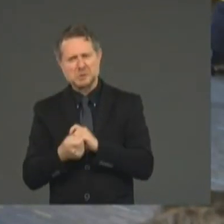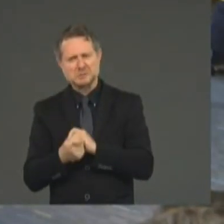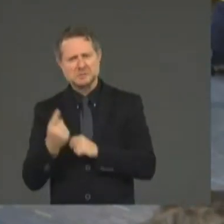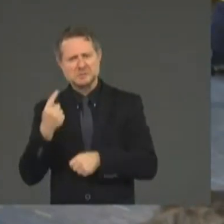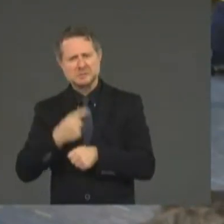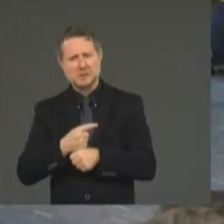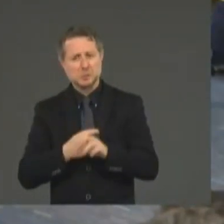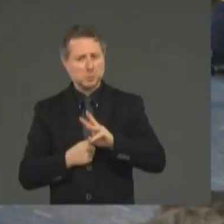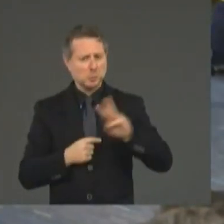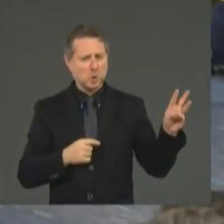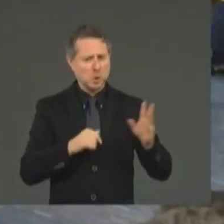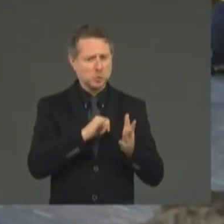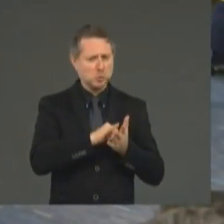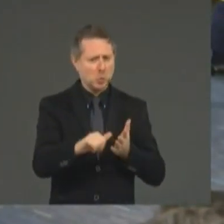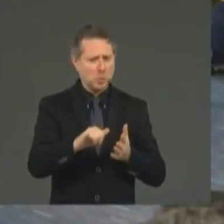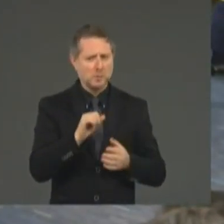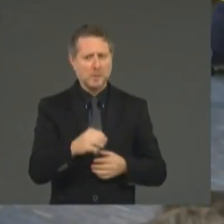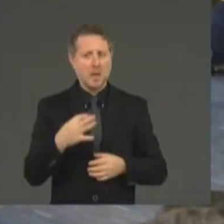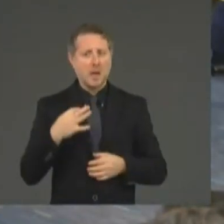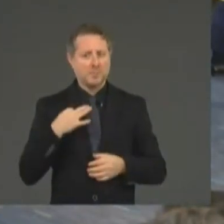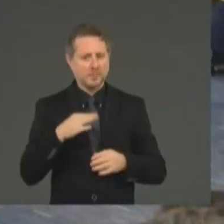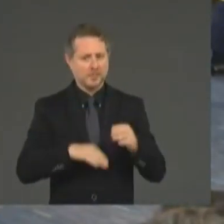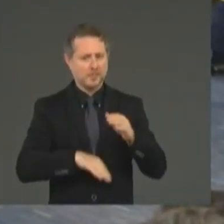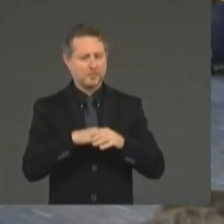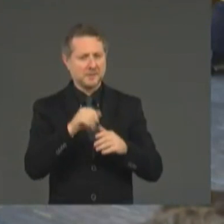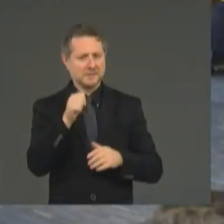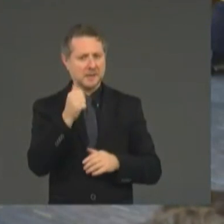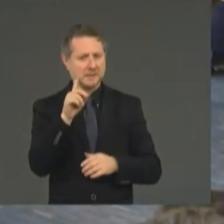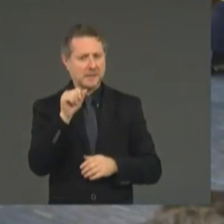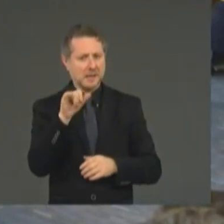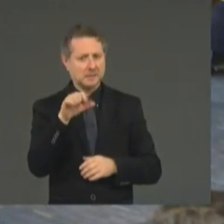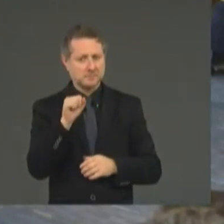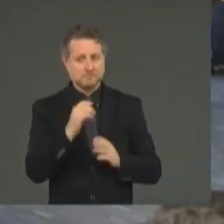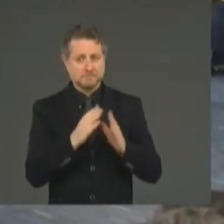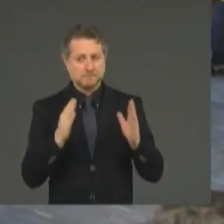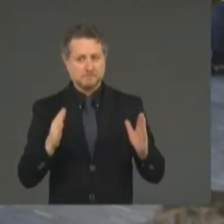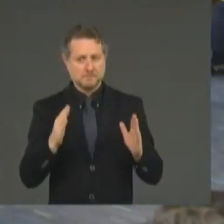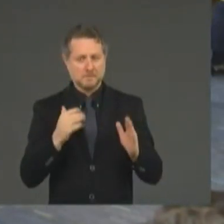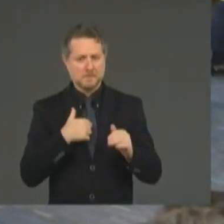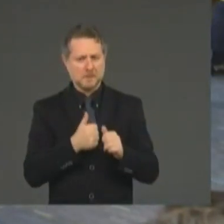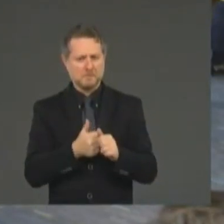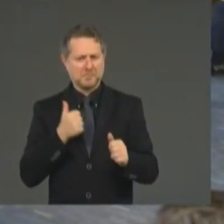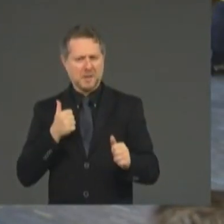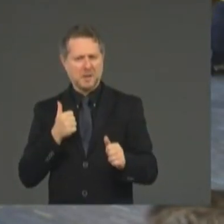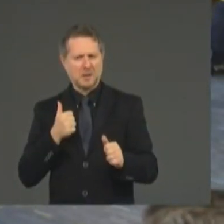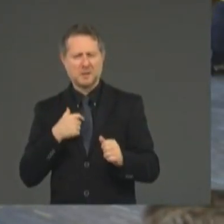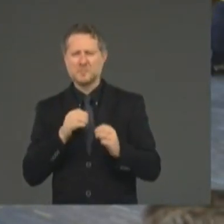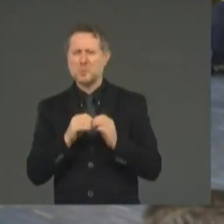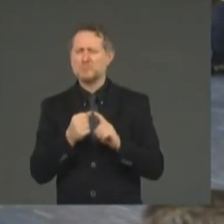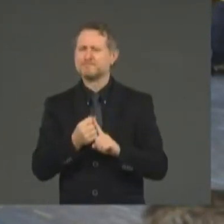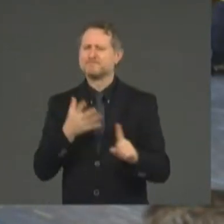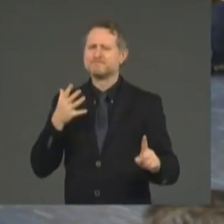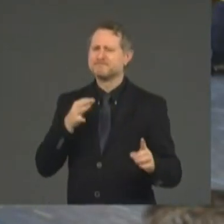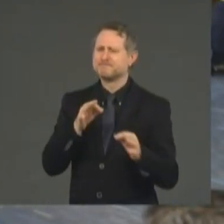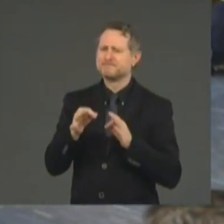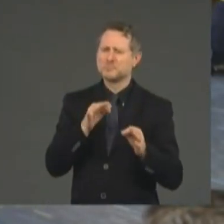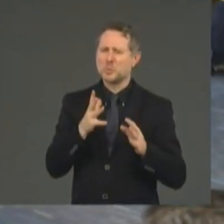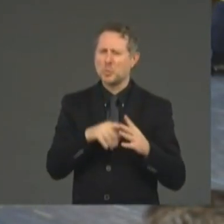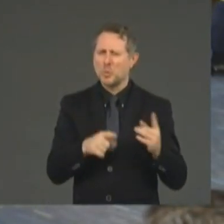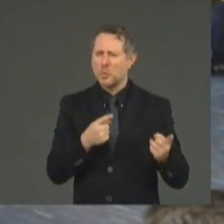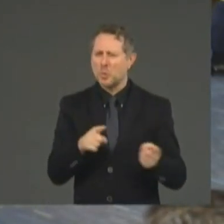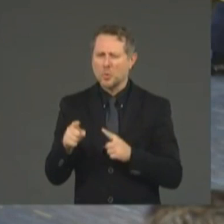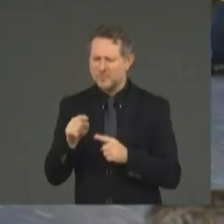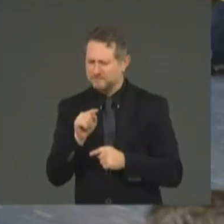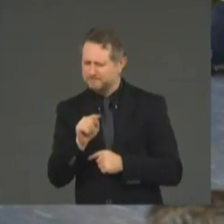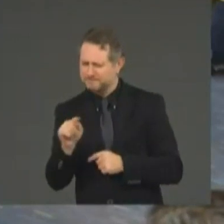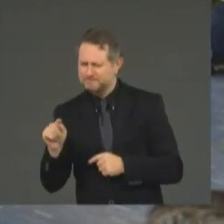would have qualified by at least 10 days, that we were still at least 10 days off. So can you give a little clarification as to what